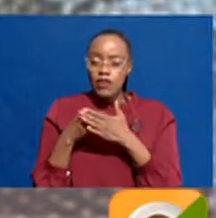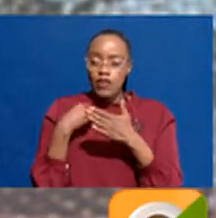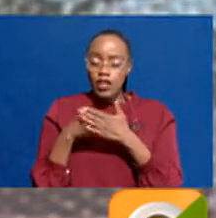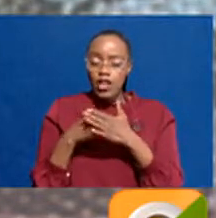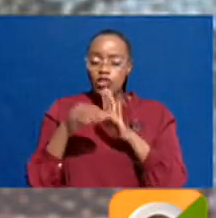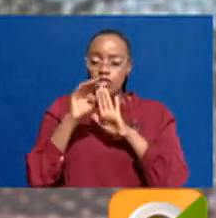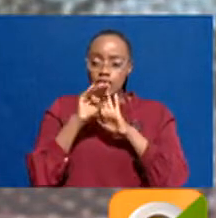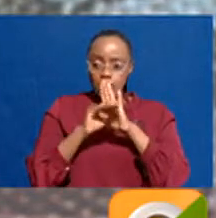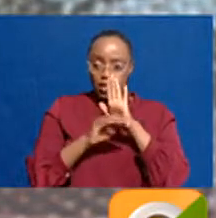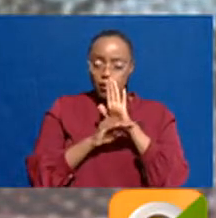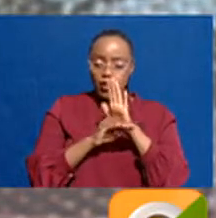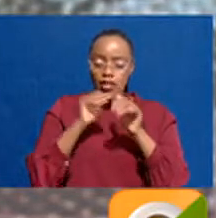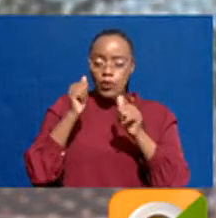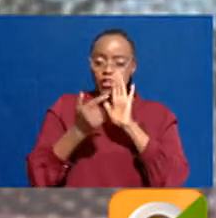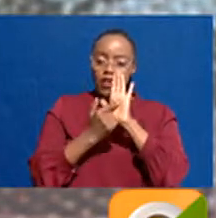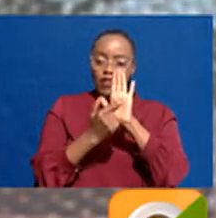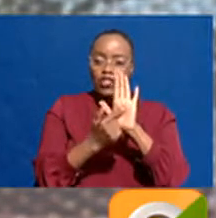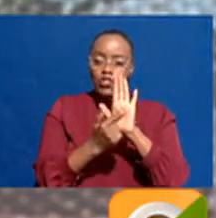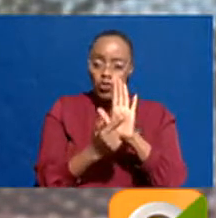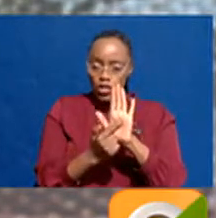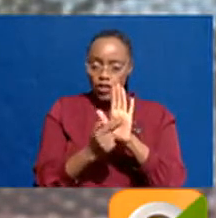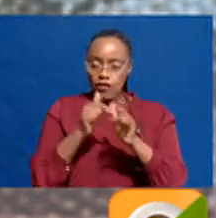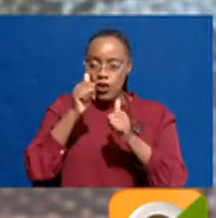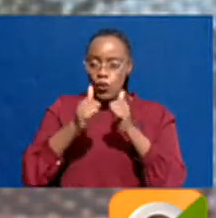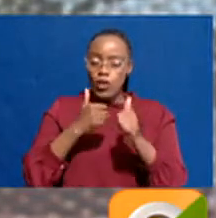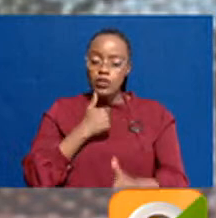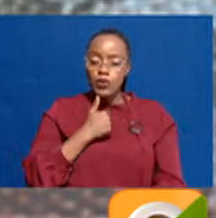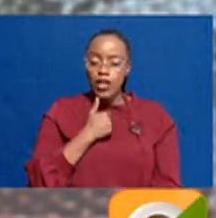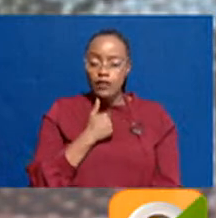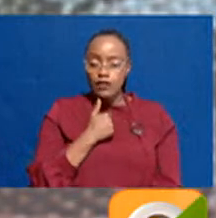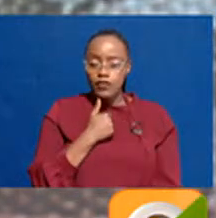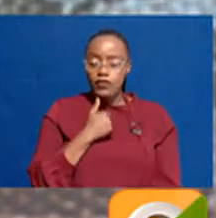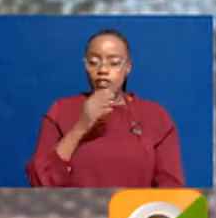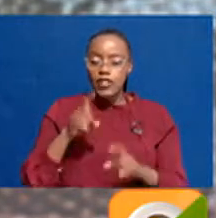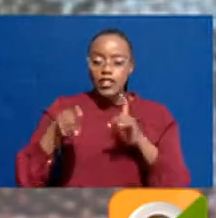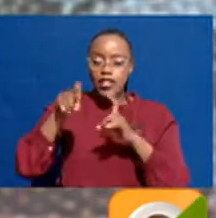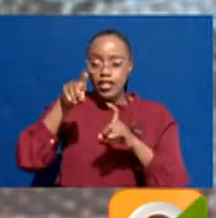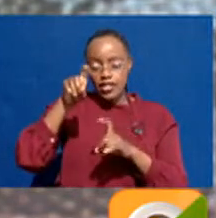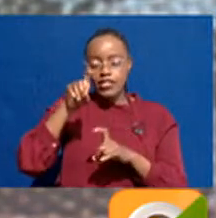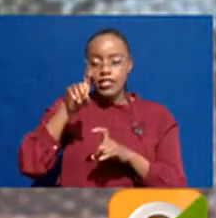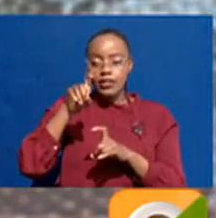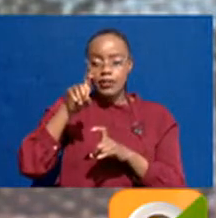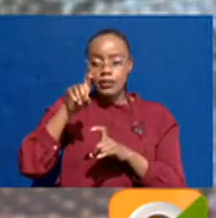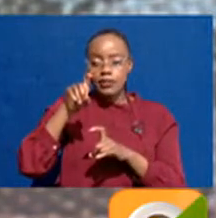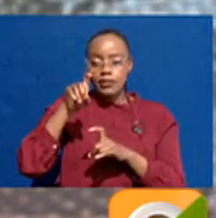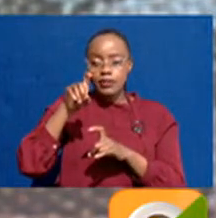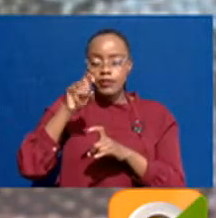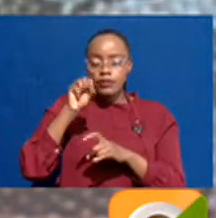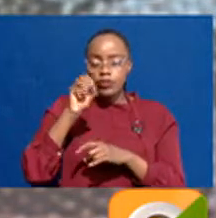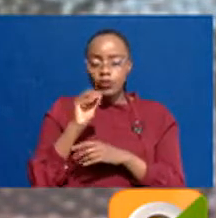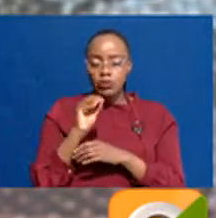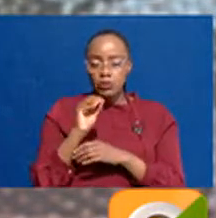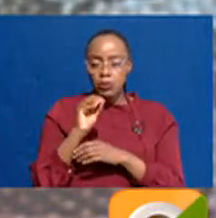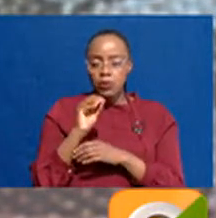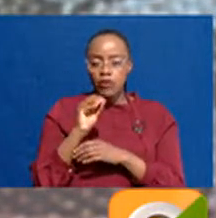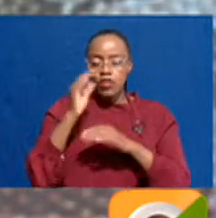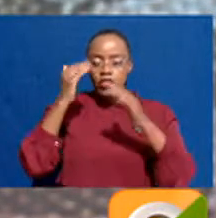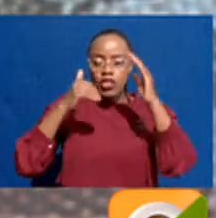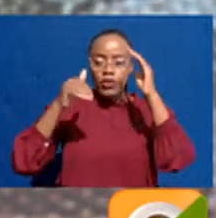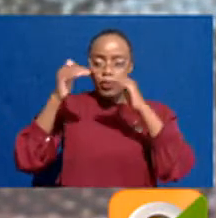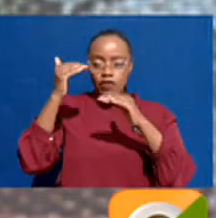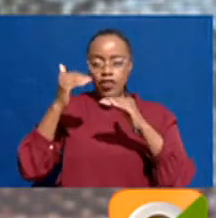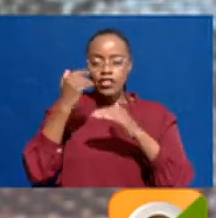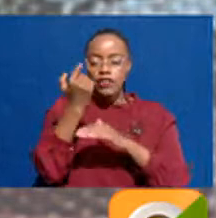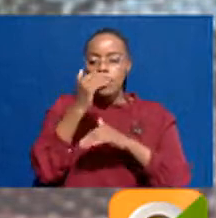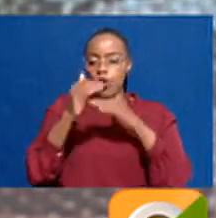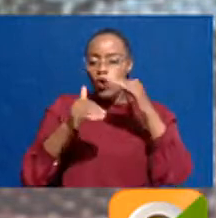their financial statement just demonstrated that they can't meet any mm-hmm. any increase at all, mm-hmm. right? So the universities, and it's